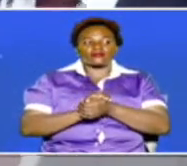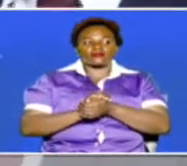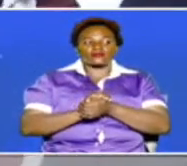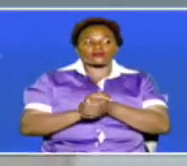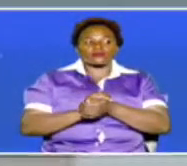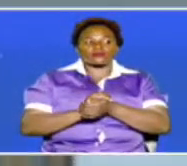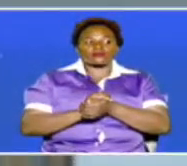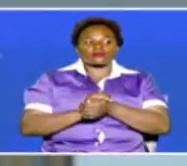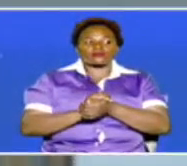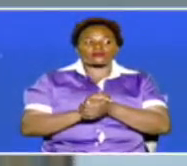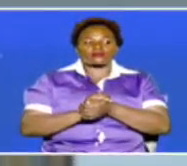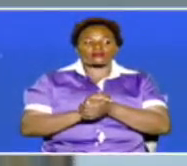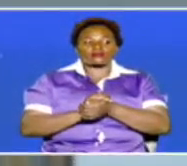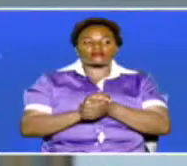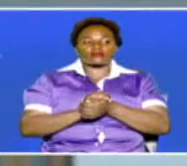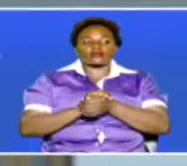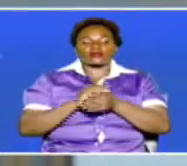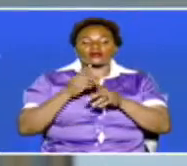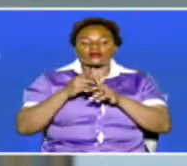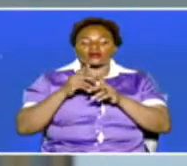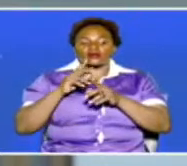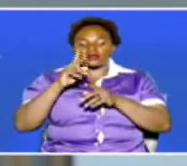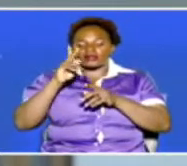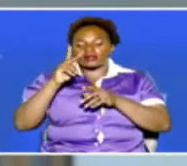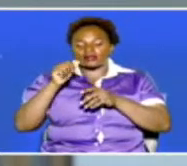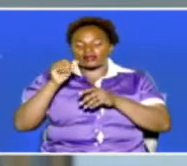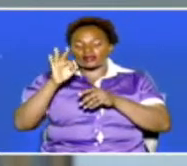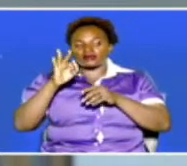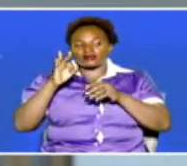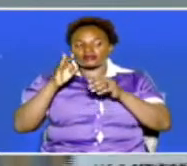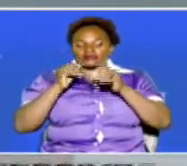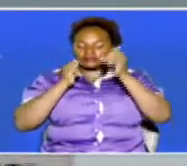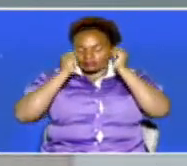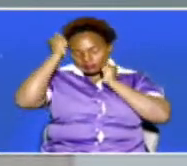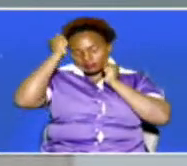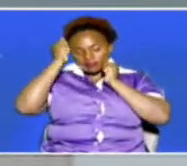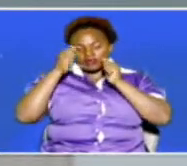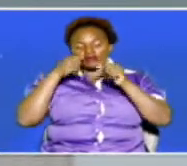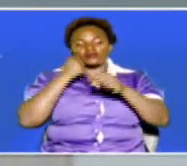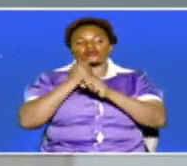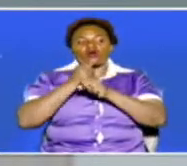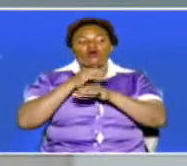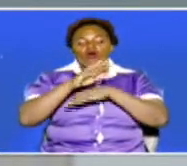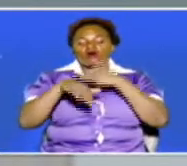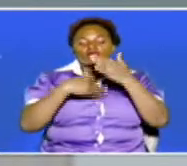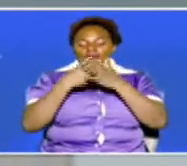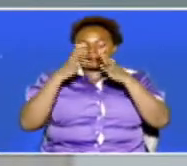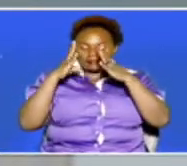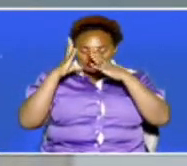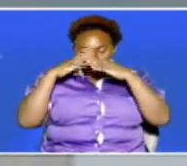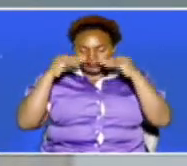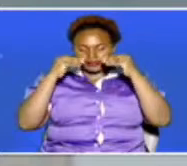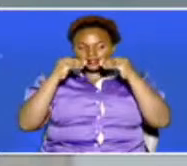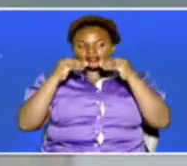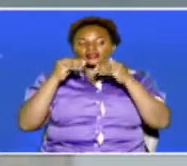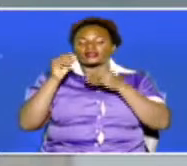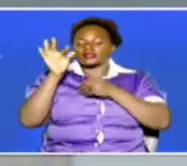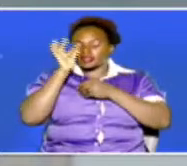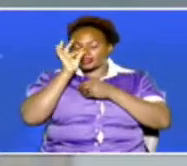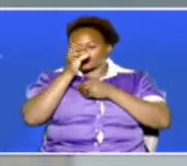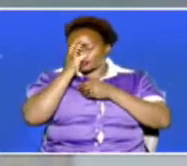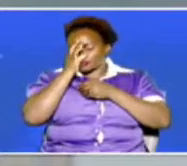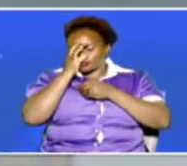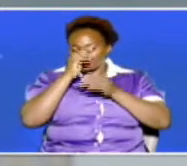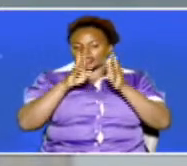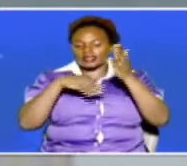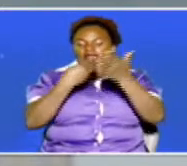News. The Kenya Defense Forces pulled all the stops to ensure the late retired President Emilio Mwai Kibaki